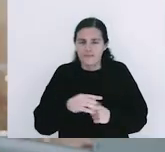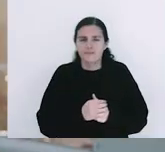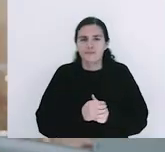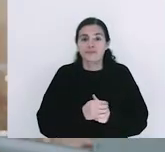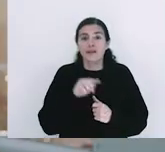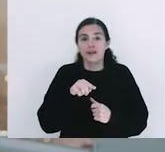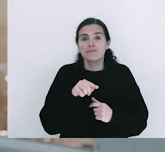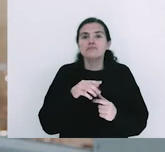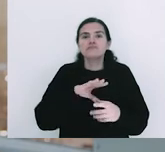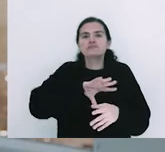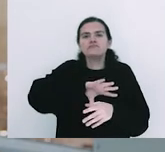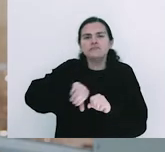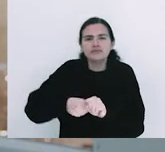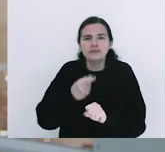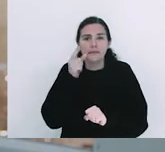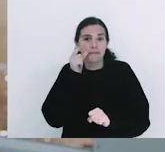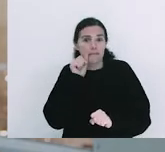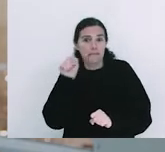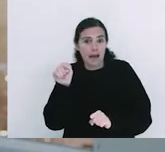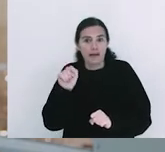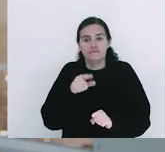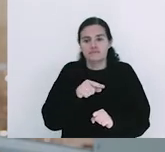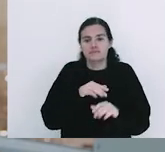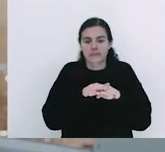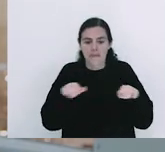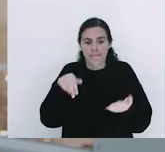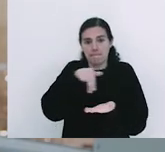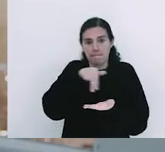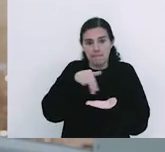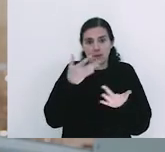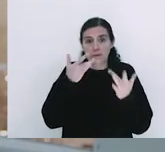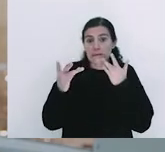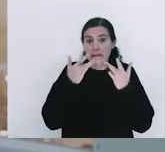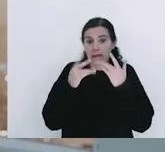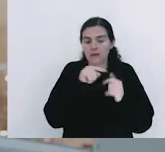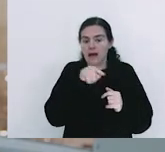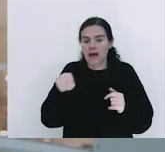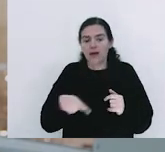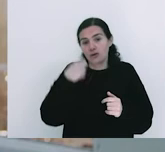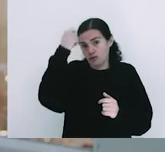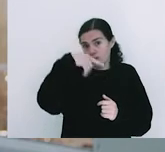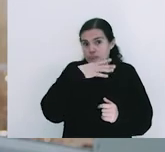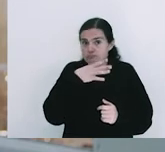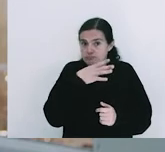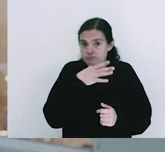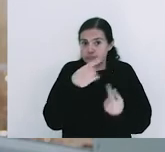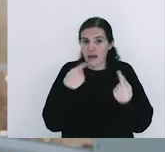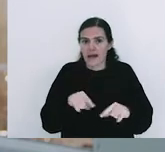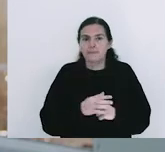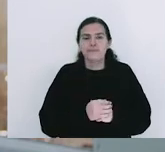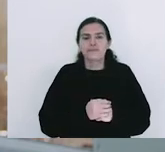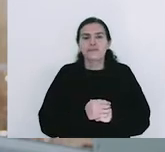the destruction of the father is a stage, a theater stage, where stories are told,